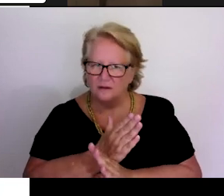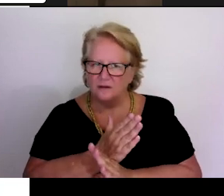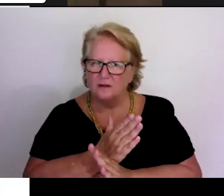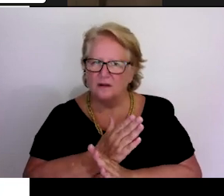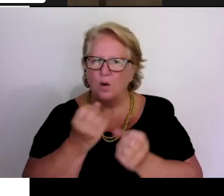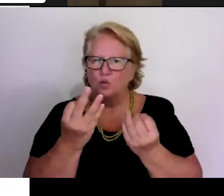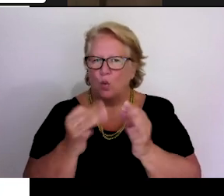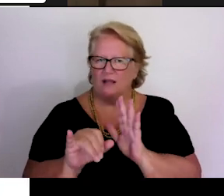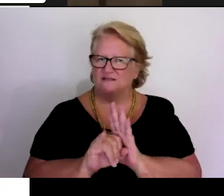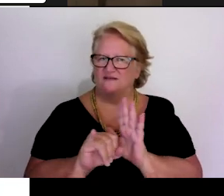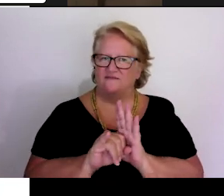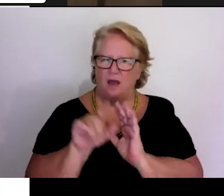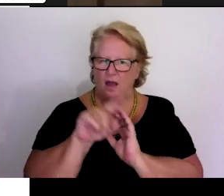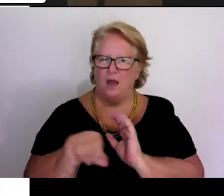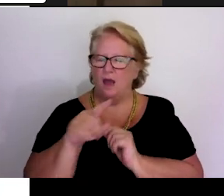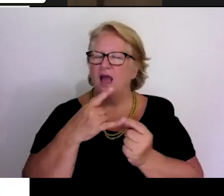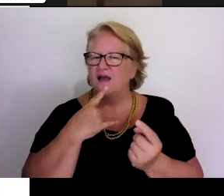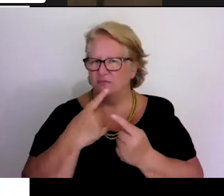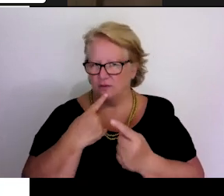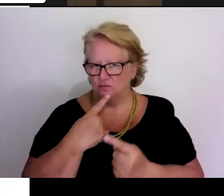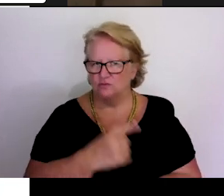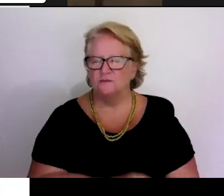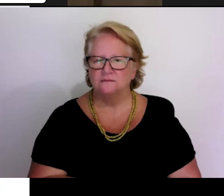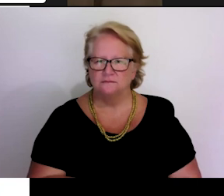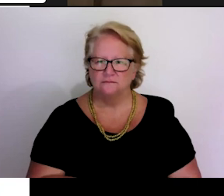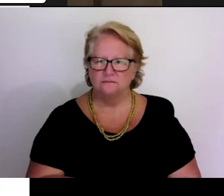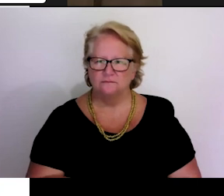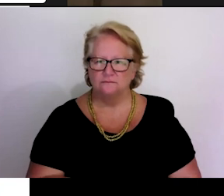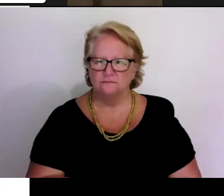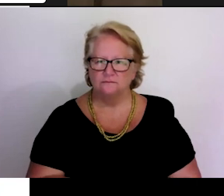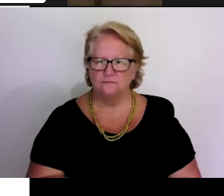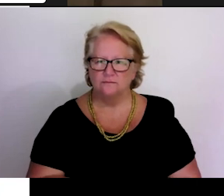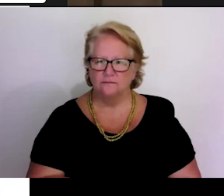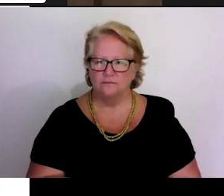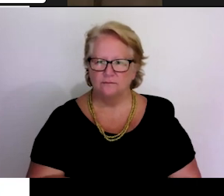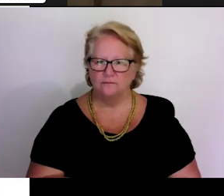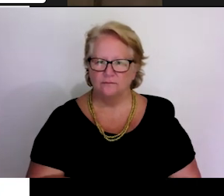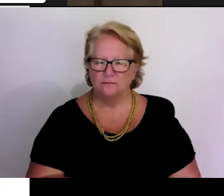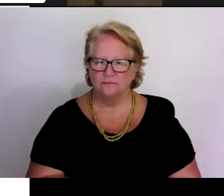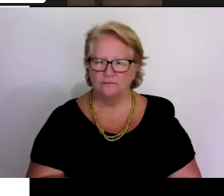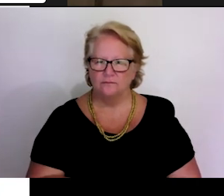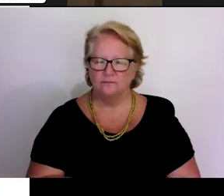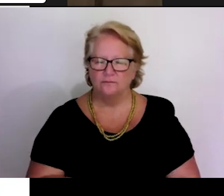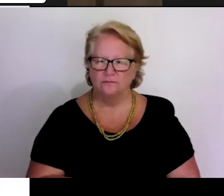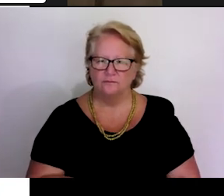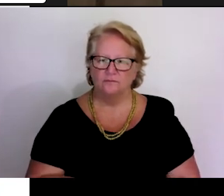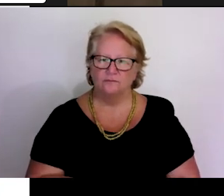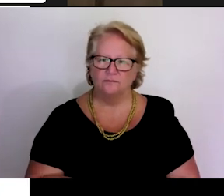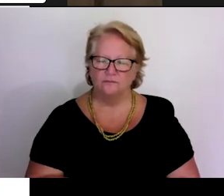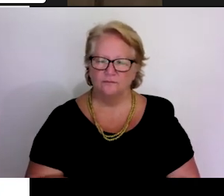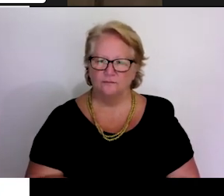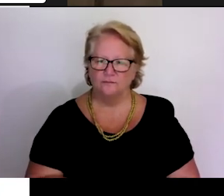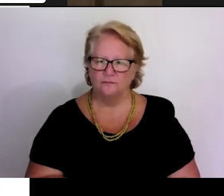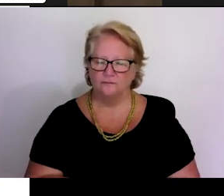to identify an individual in the resulting data. And then finally, and this is a good